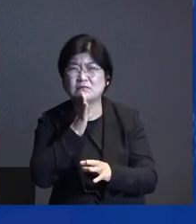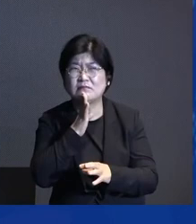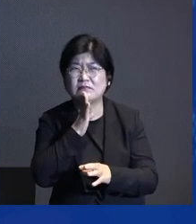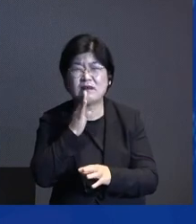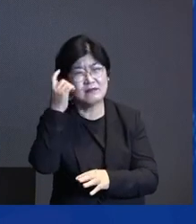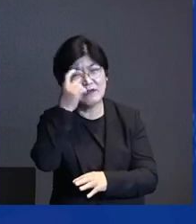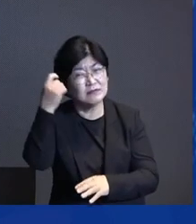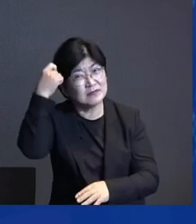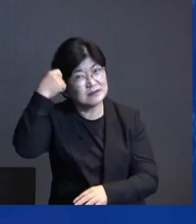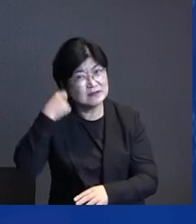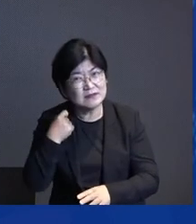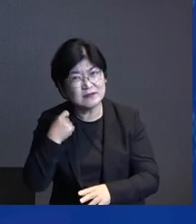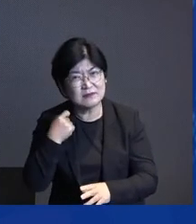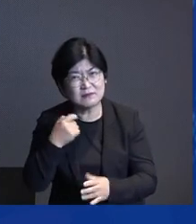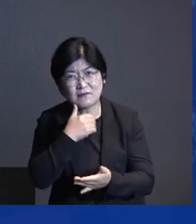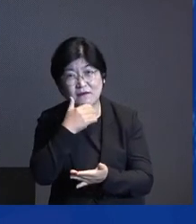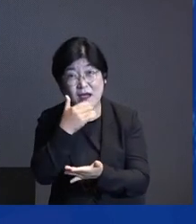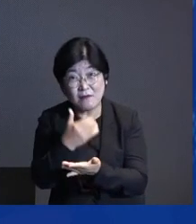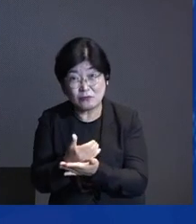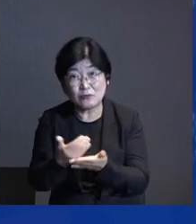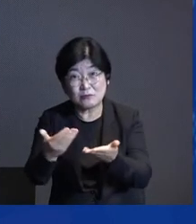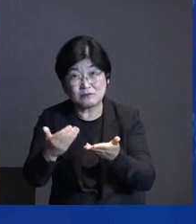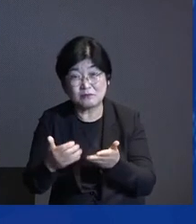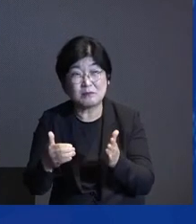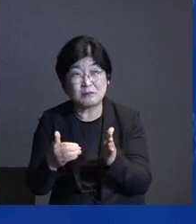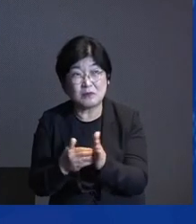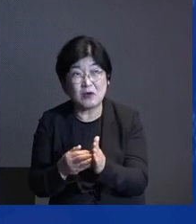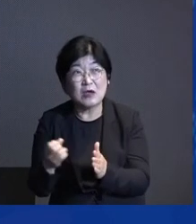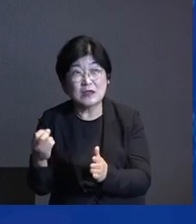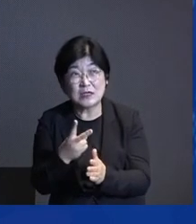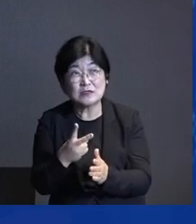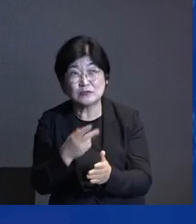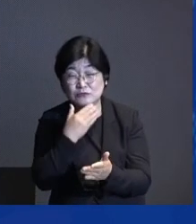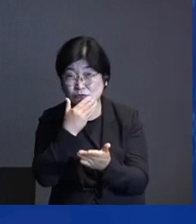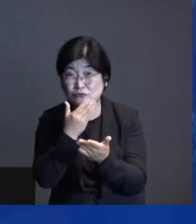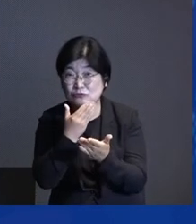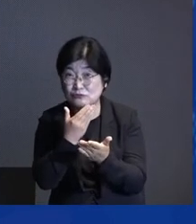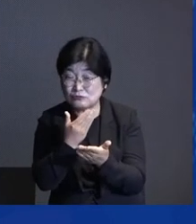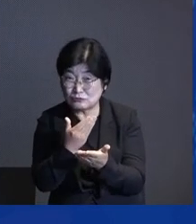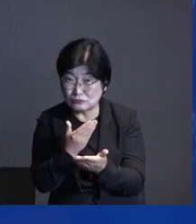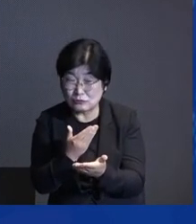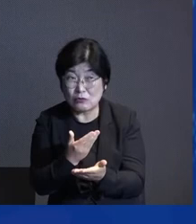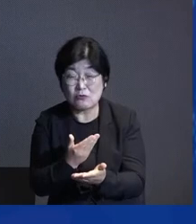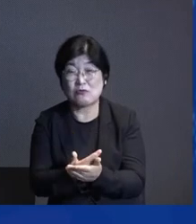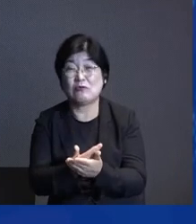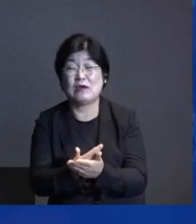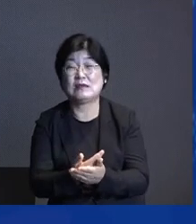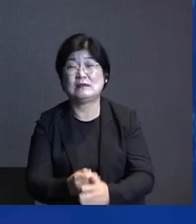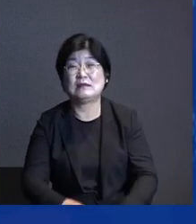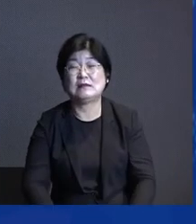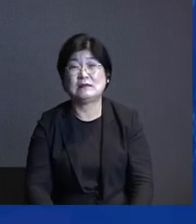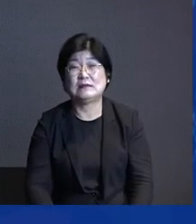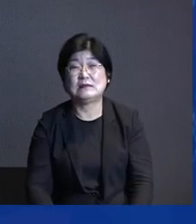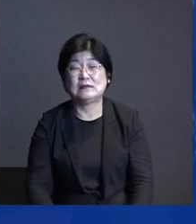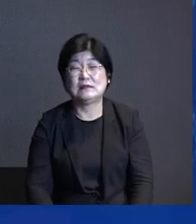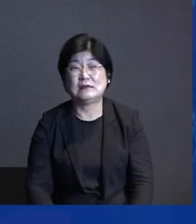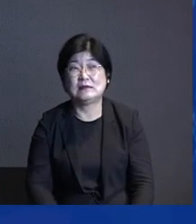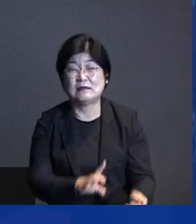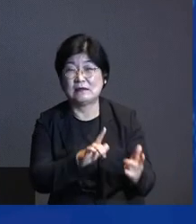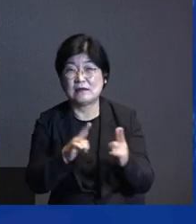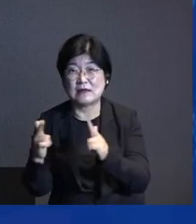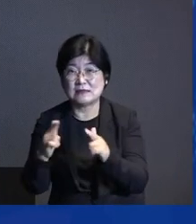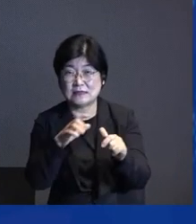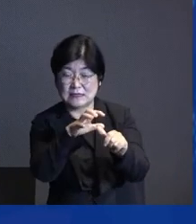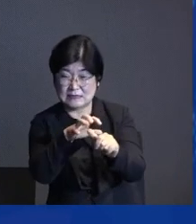I think, and I also take again from this the importance to give people the opportunity to meet and connect